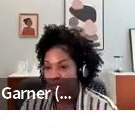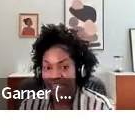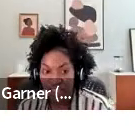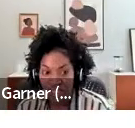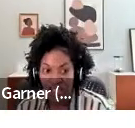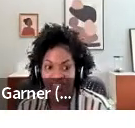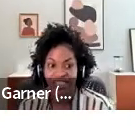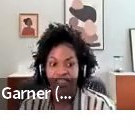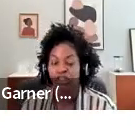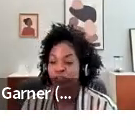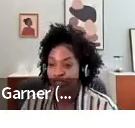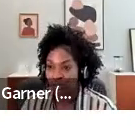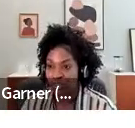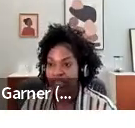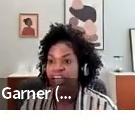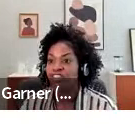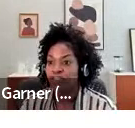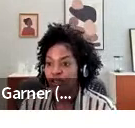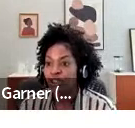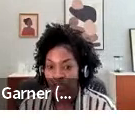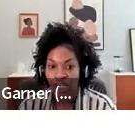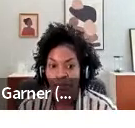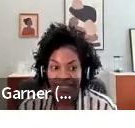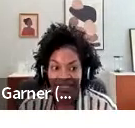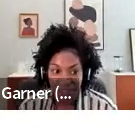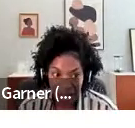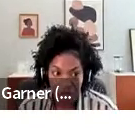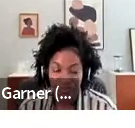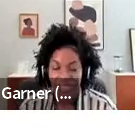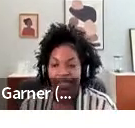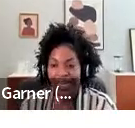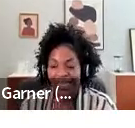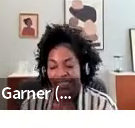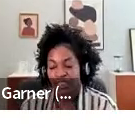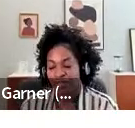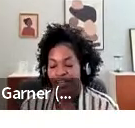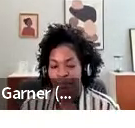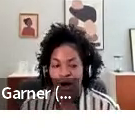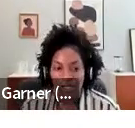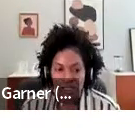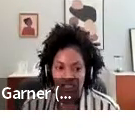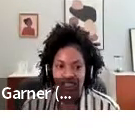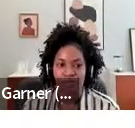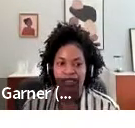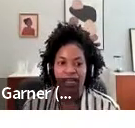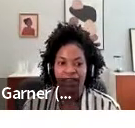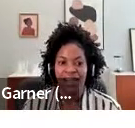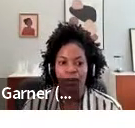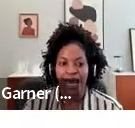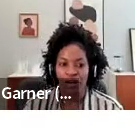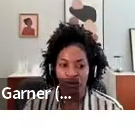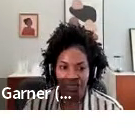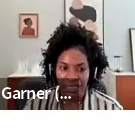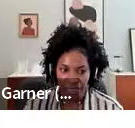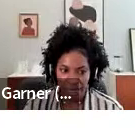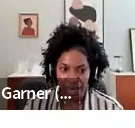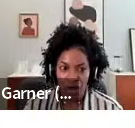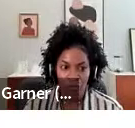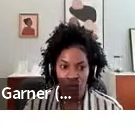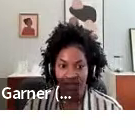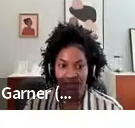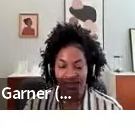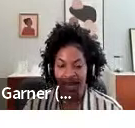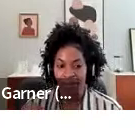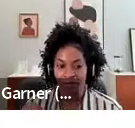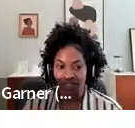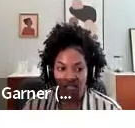expanding on transportation services to reduce the social determinants of health. Again, to develop partnerships that will not only